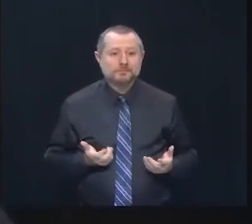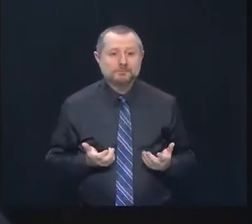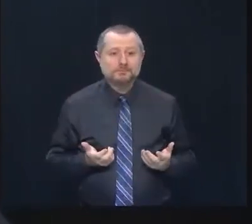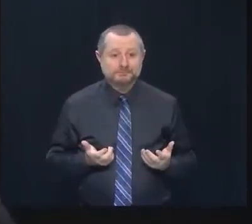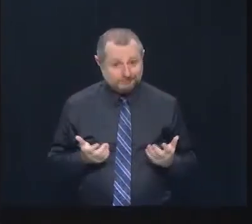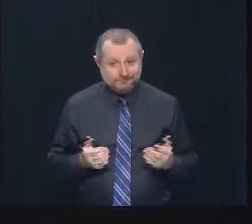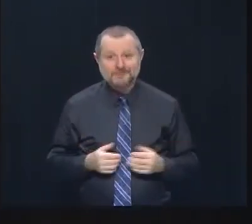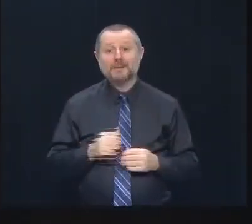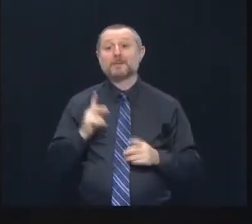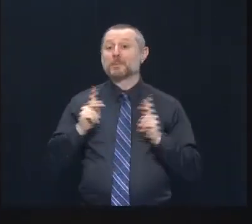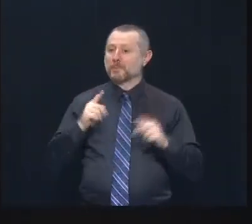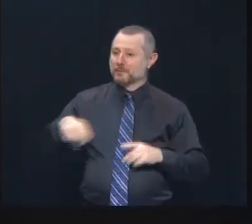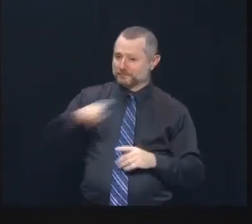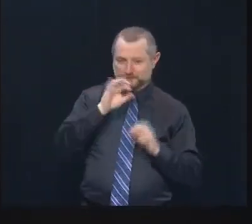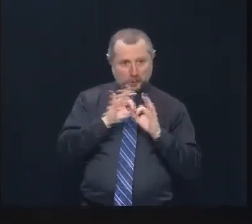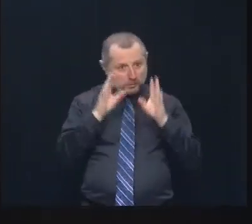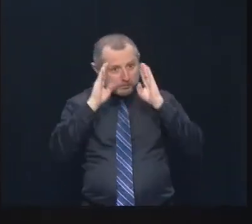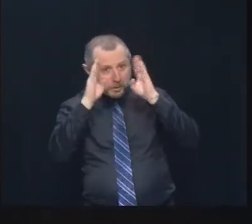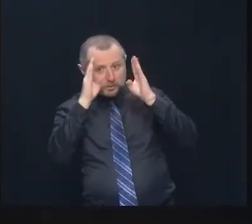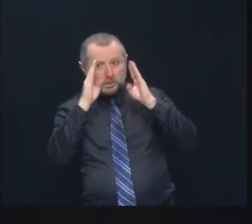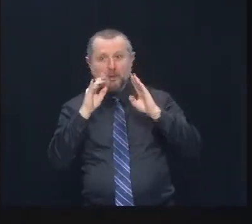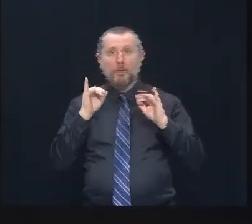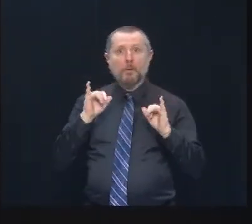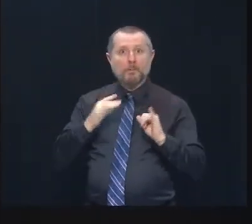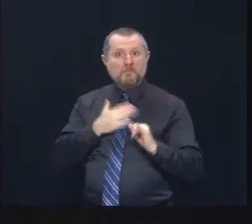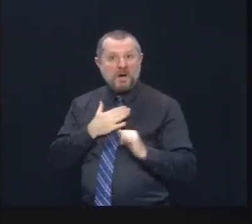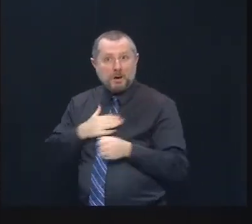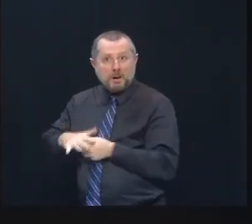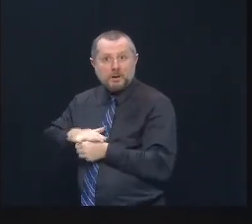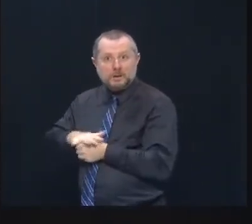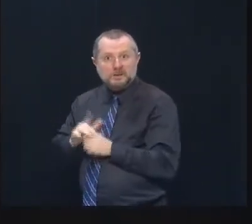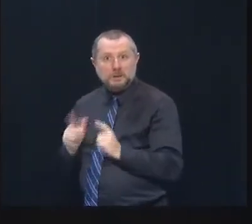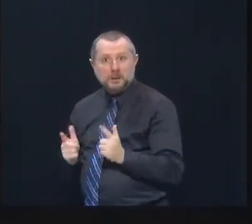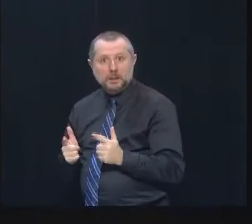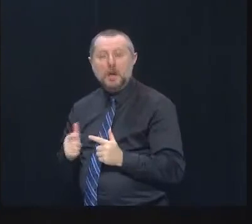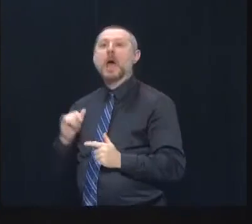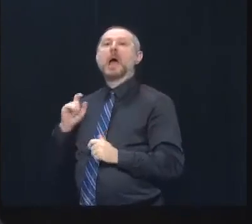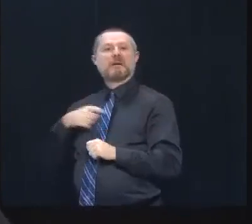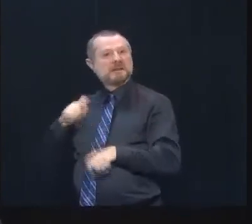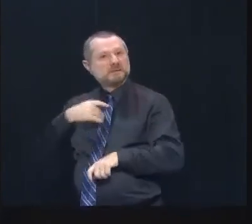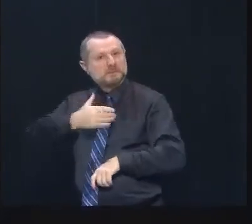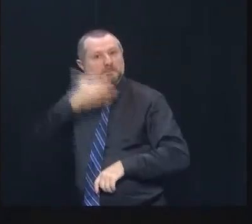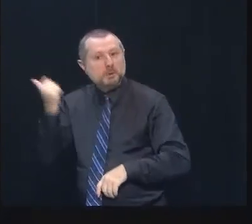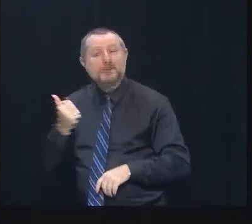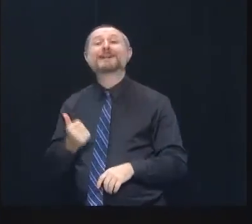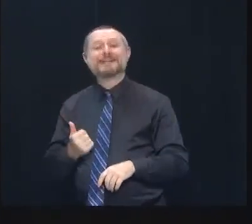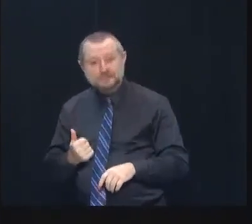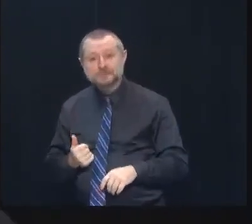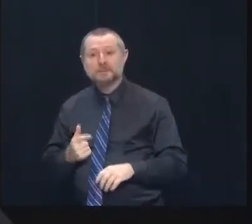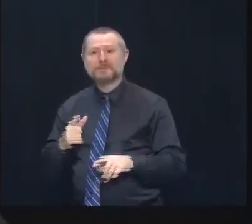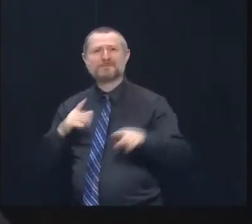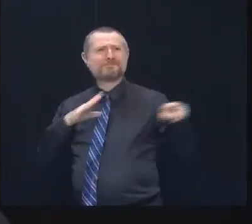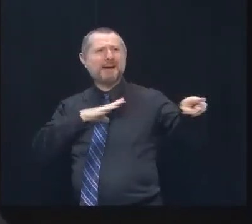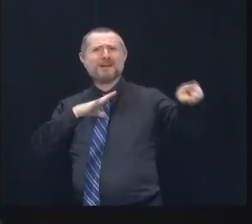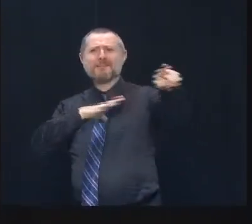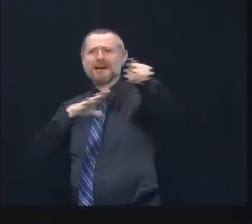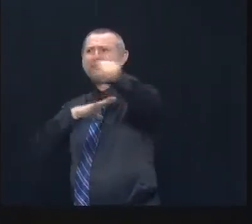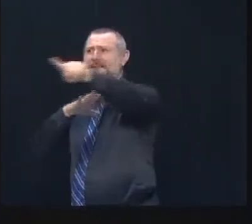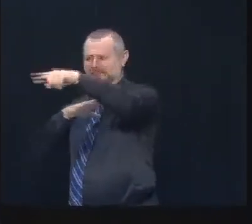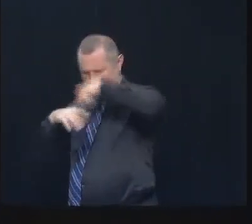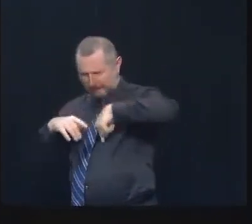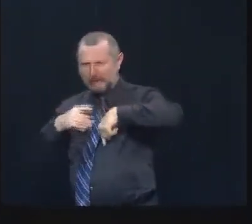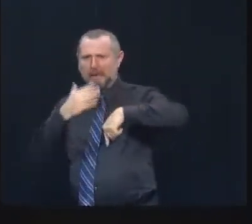up, you mean it's my neighborhood? Yeah, your neighborhood. Not her neighborhood, your neighborhood.